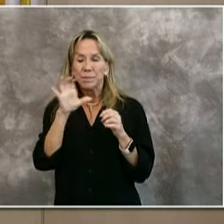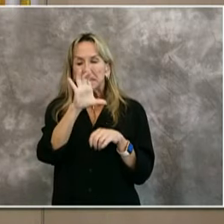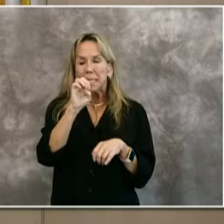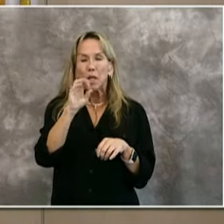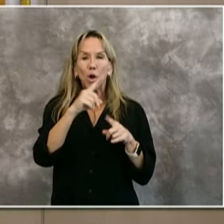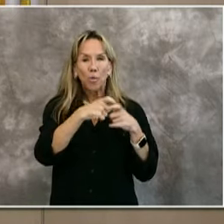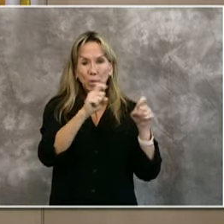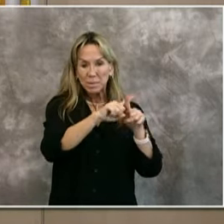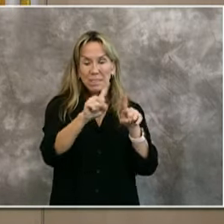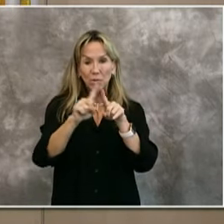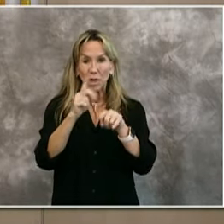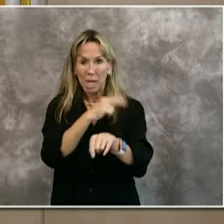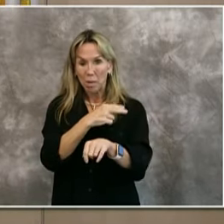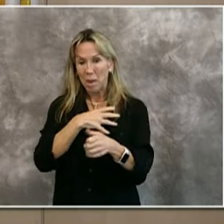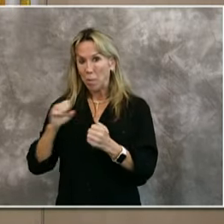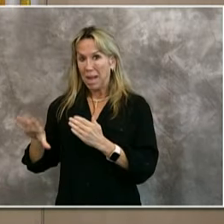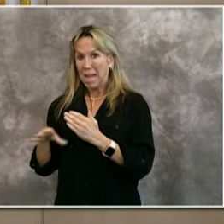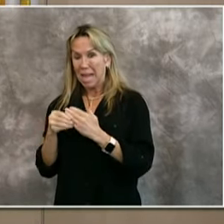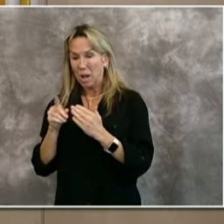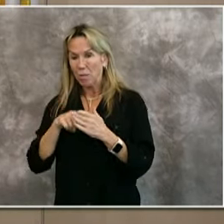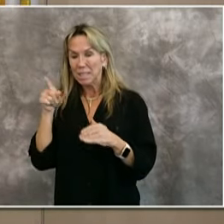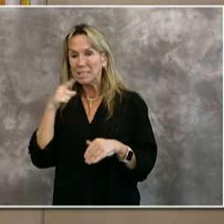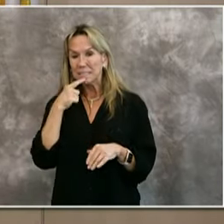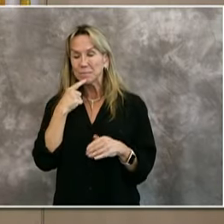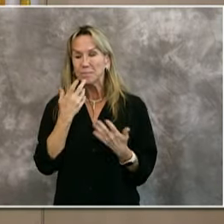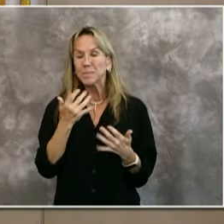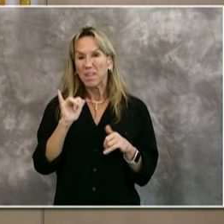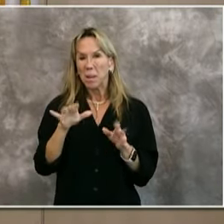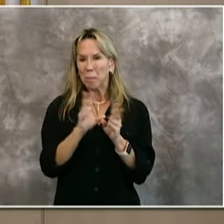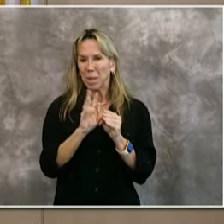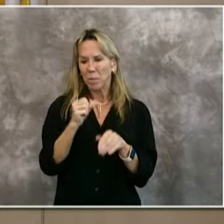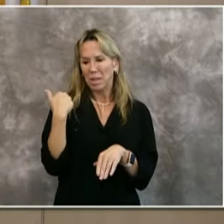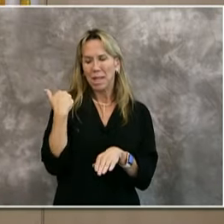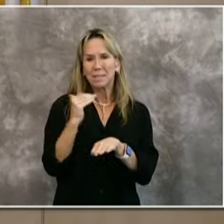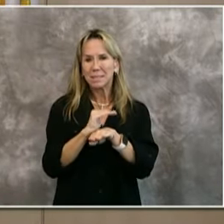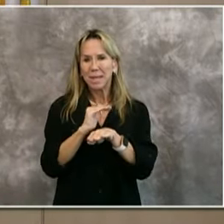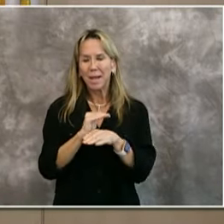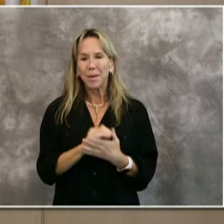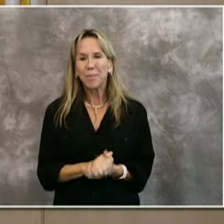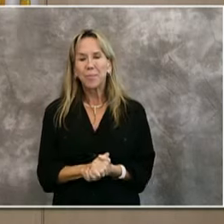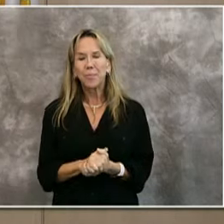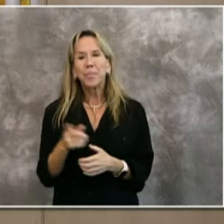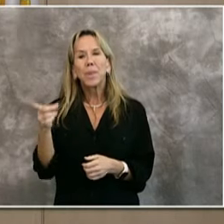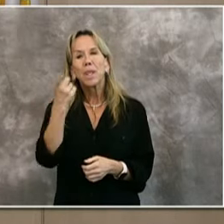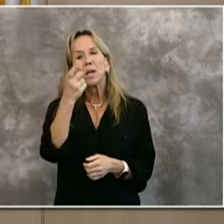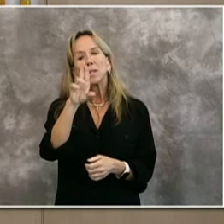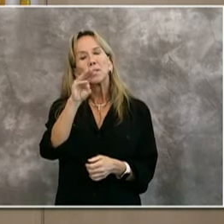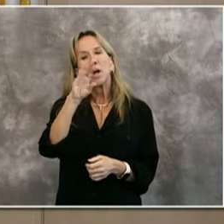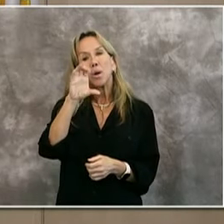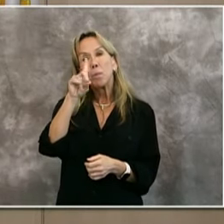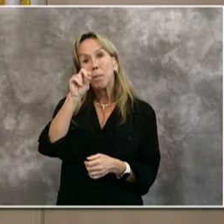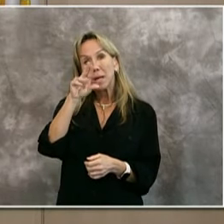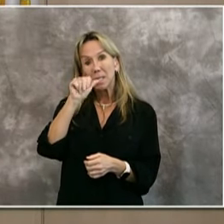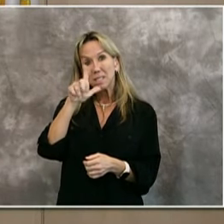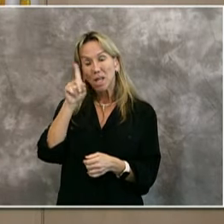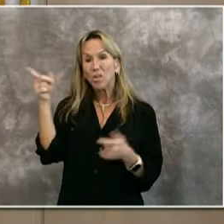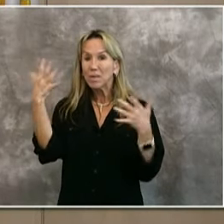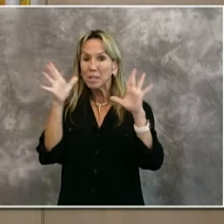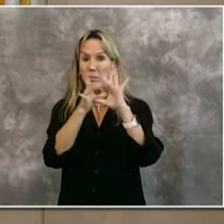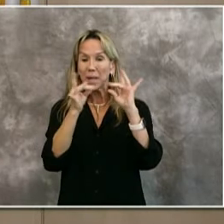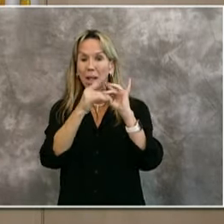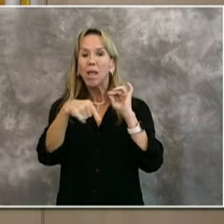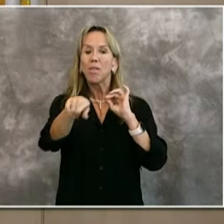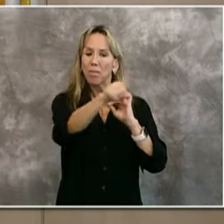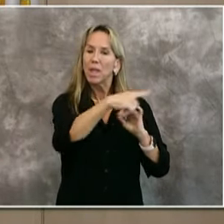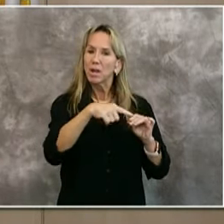CEOs from the various hospitals last evening. They have, as Dr. McDonald said, they are determining